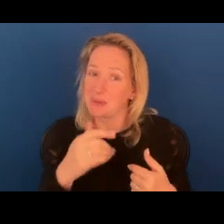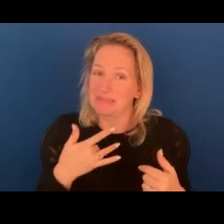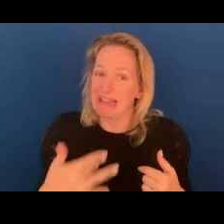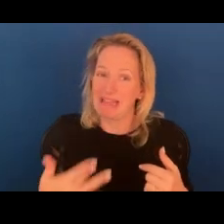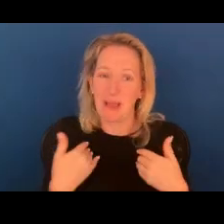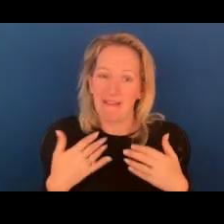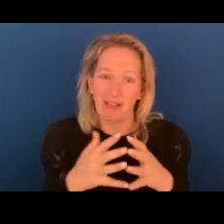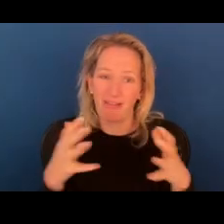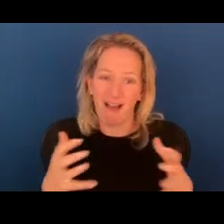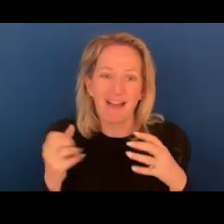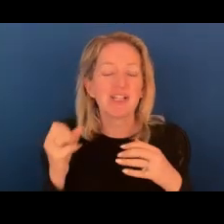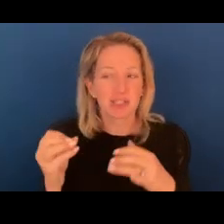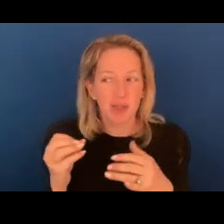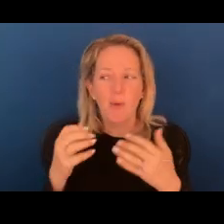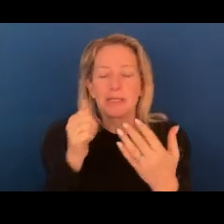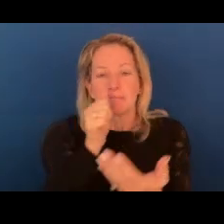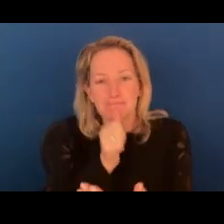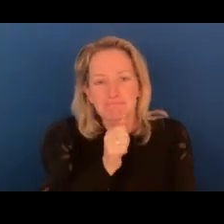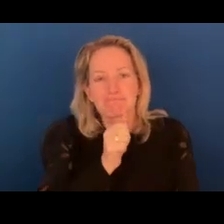tenacious on moving that forward.